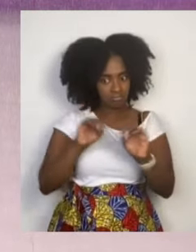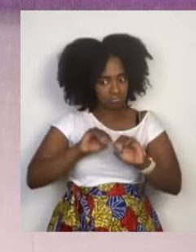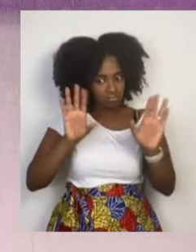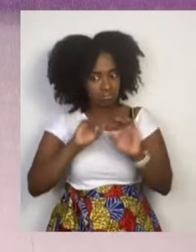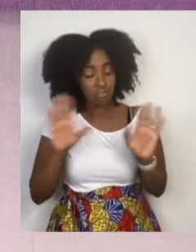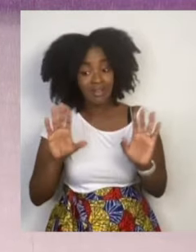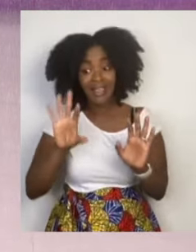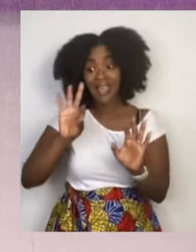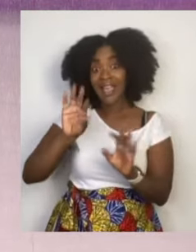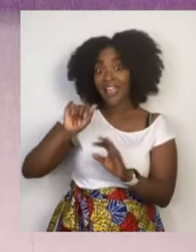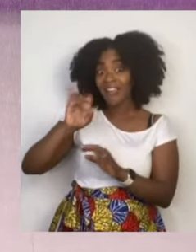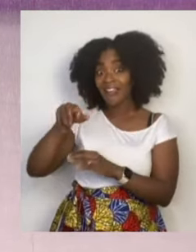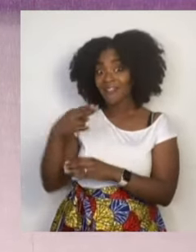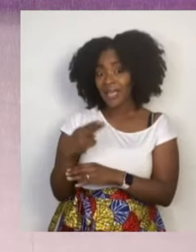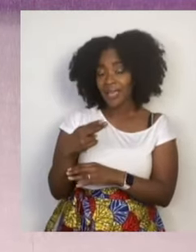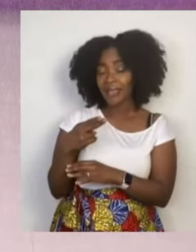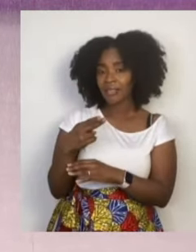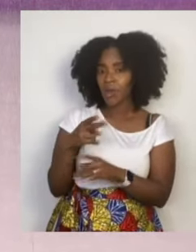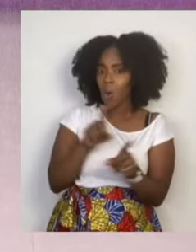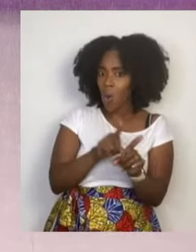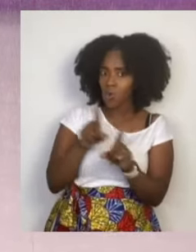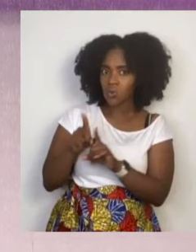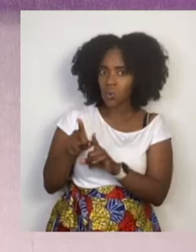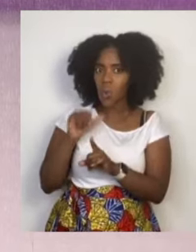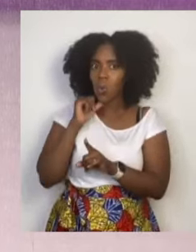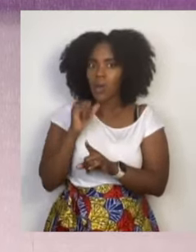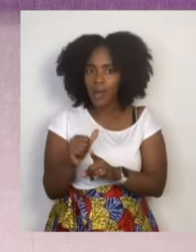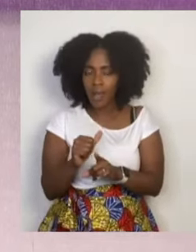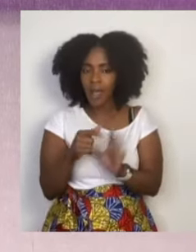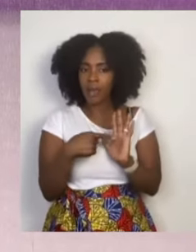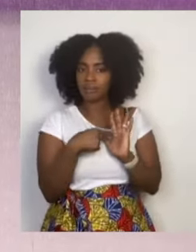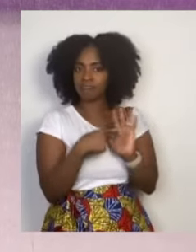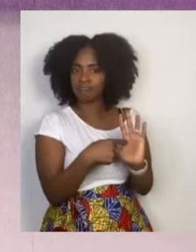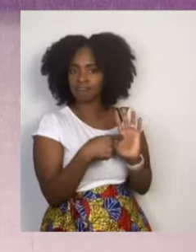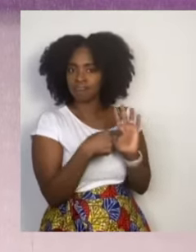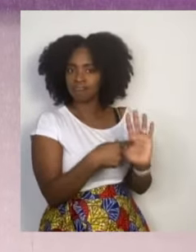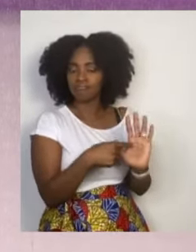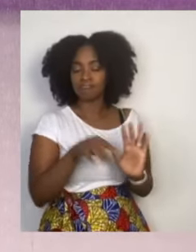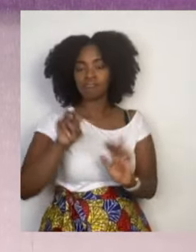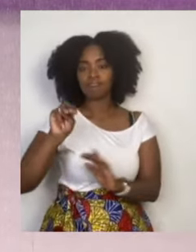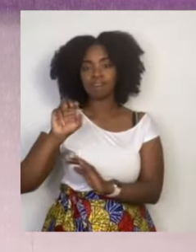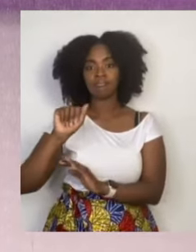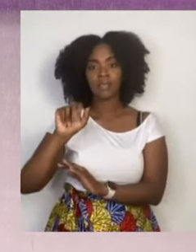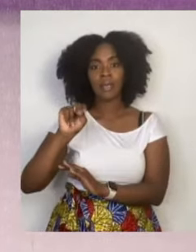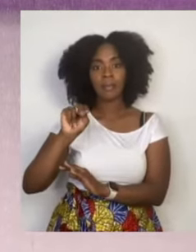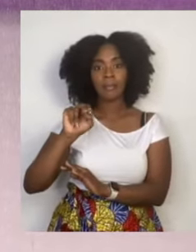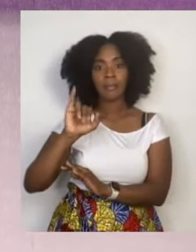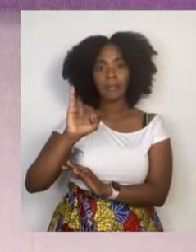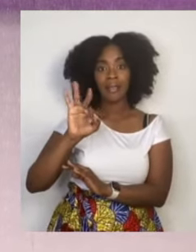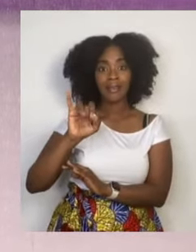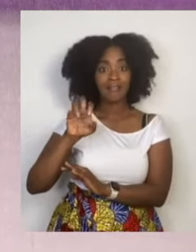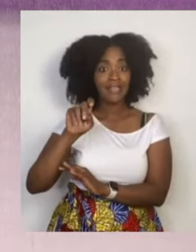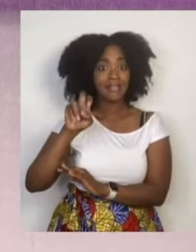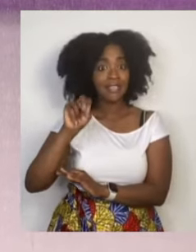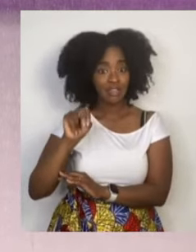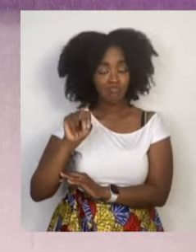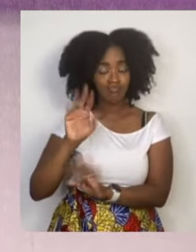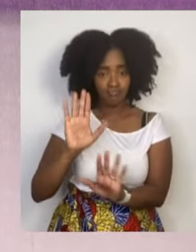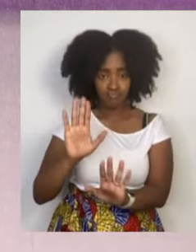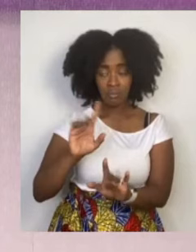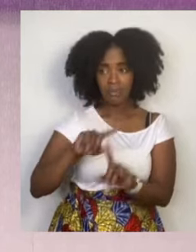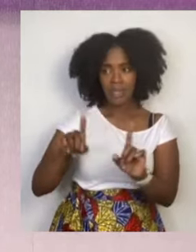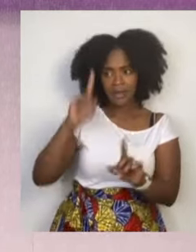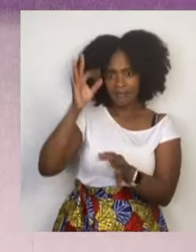Faith can produce a manifestation, but faith itself is not manifestation. The Bible said